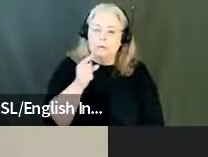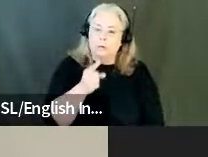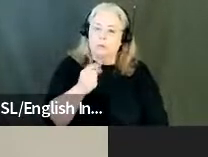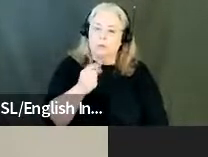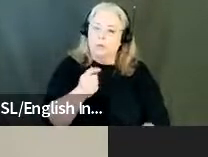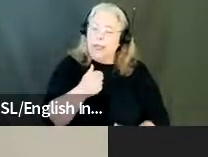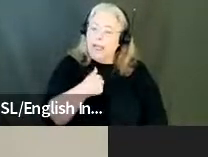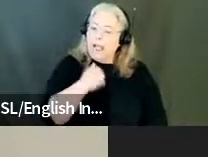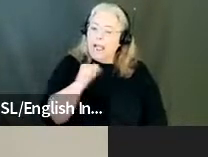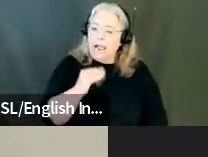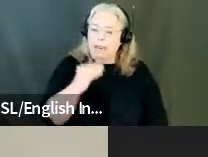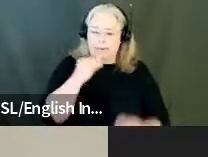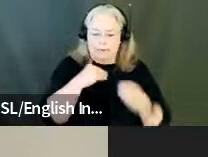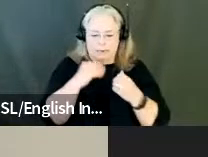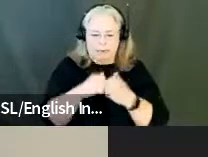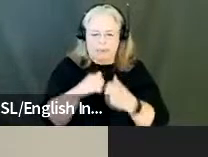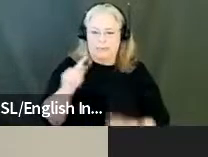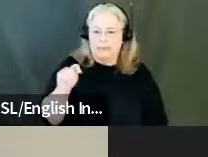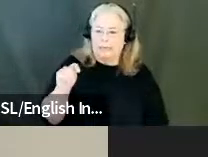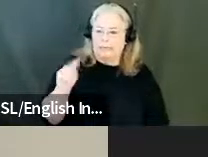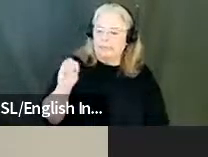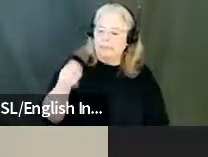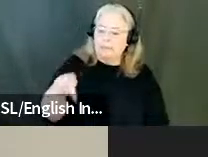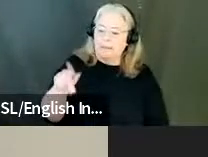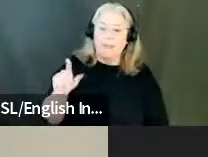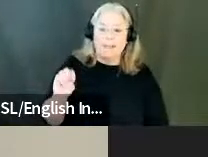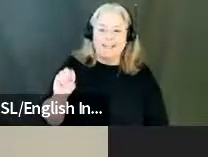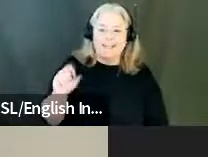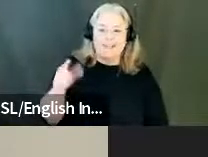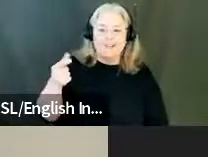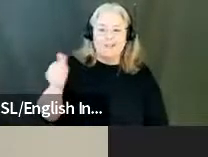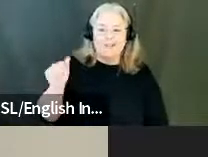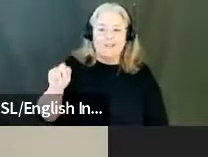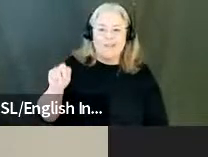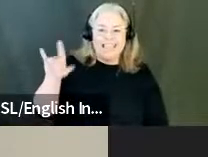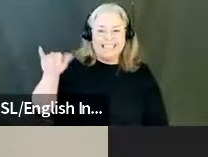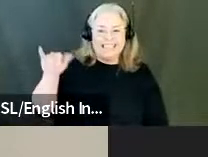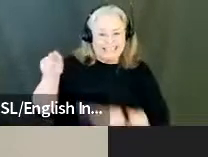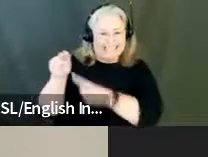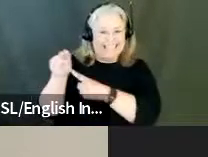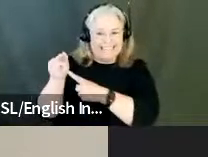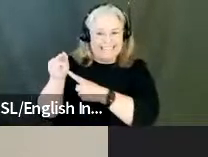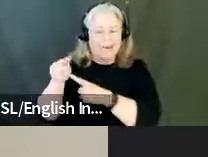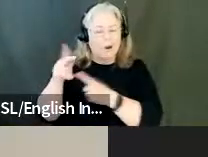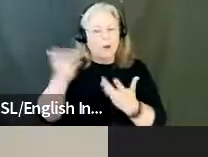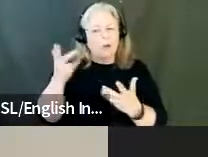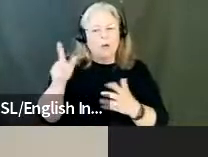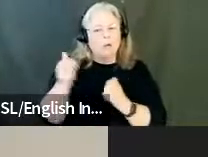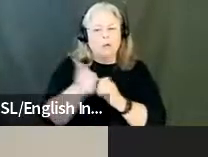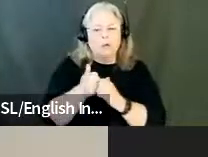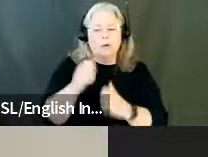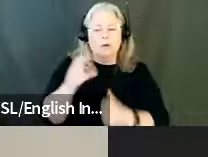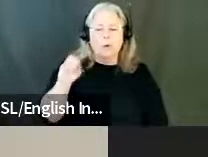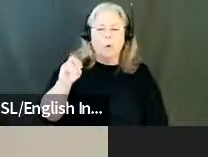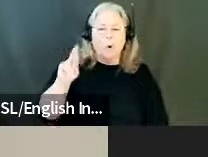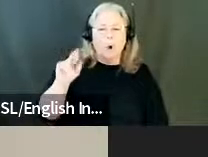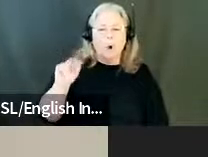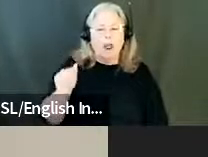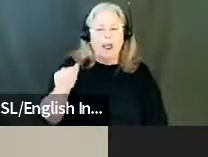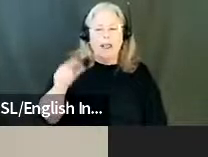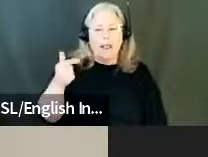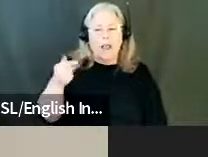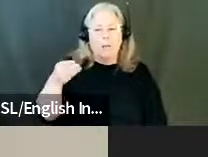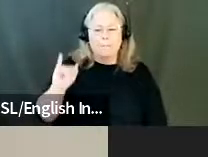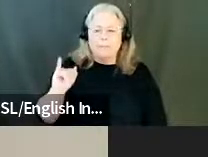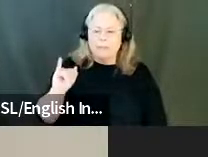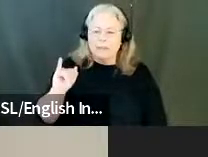inspired. I had dinner with Temple Grandin one day, and I was looking at what she was doing with origami, and I thought, can I